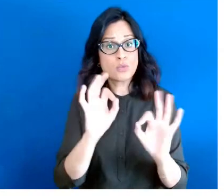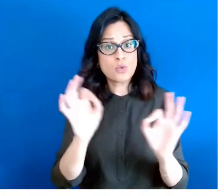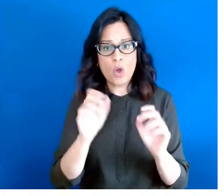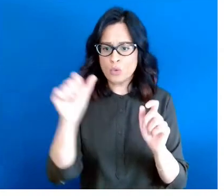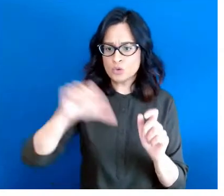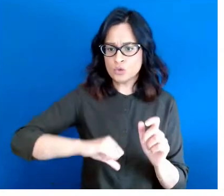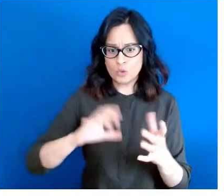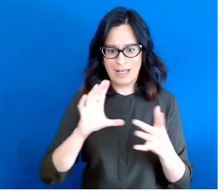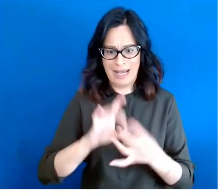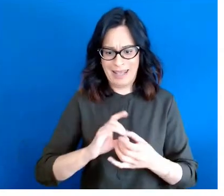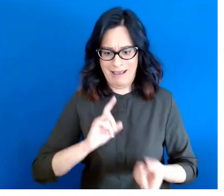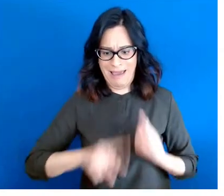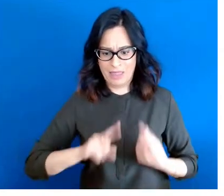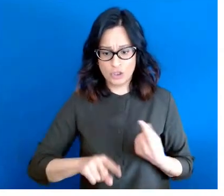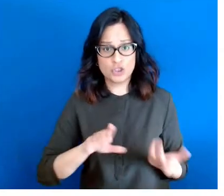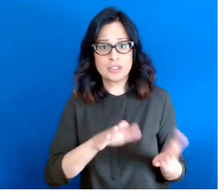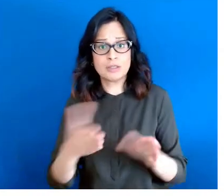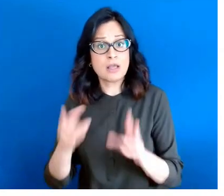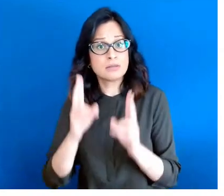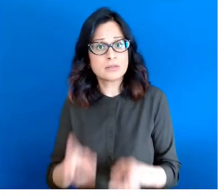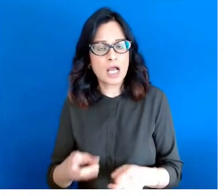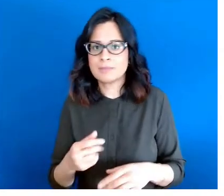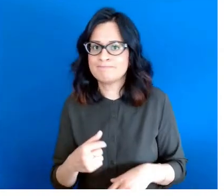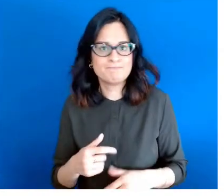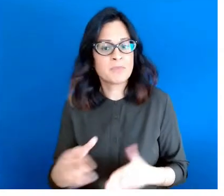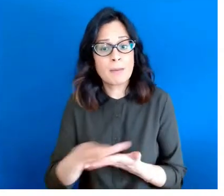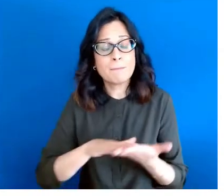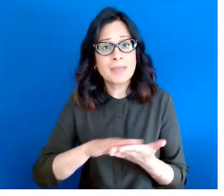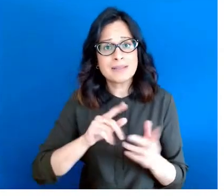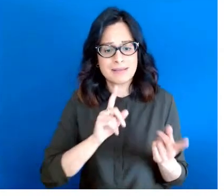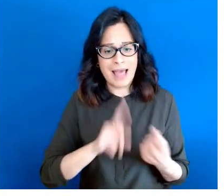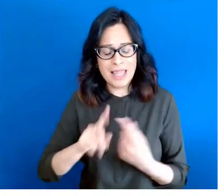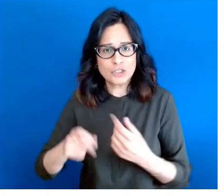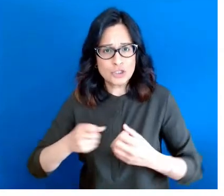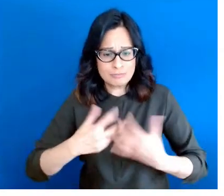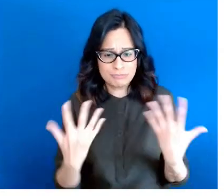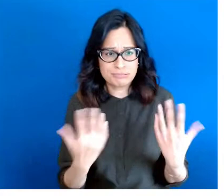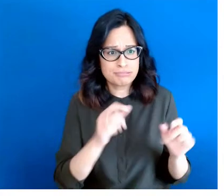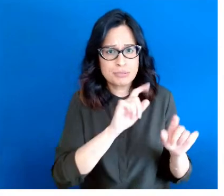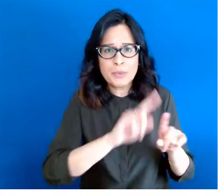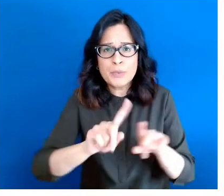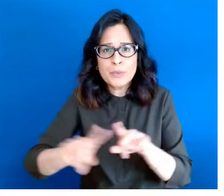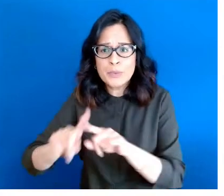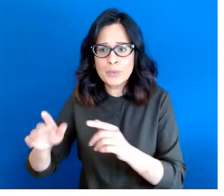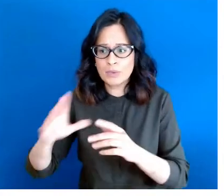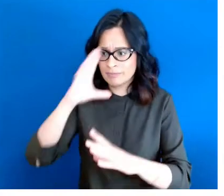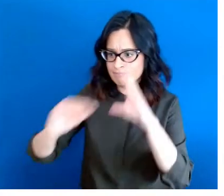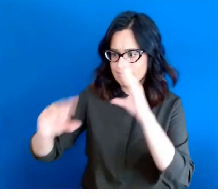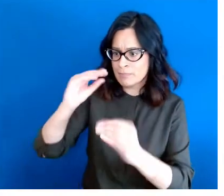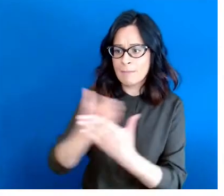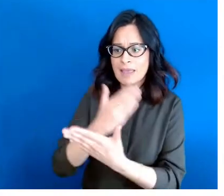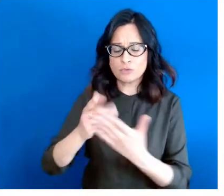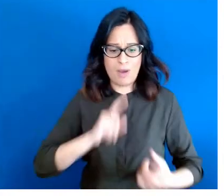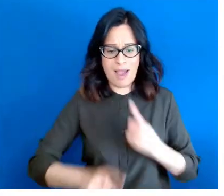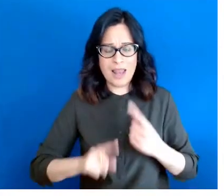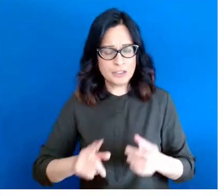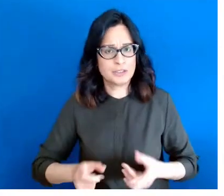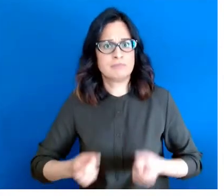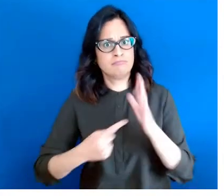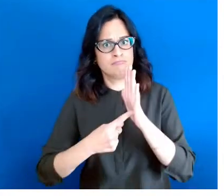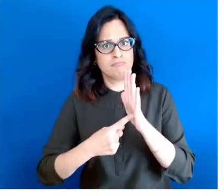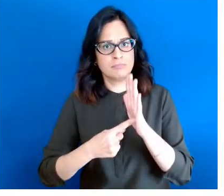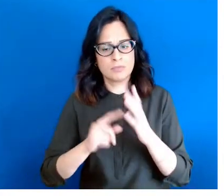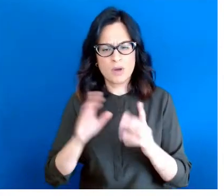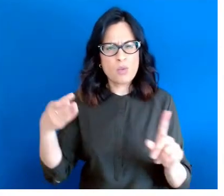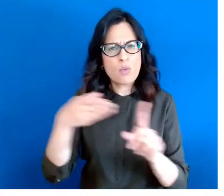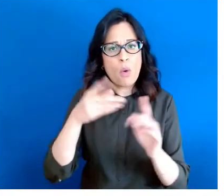allergy, and to raise the profile of allergy at all levels and for everyone in the UK to take allergy seriously. The goal for Allergy